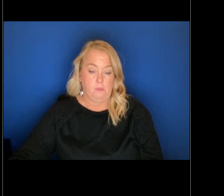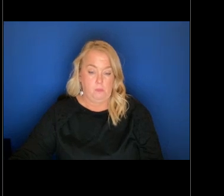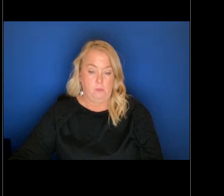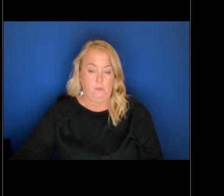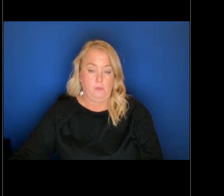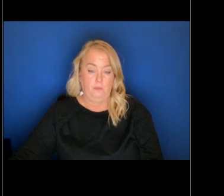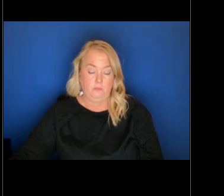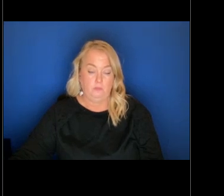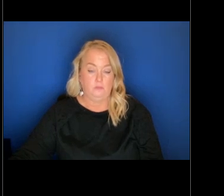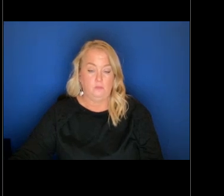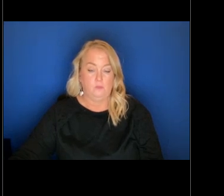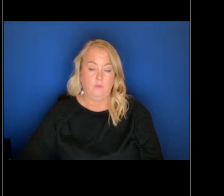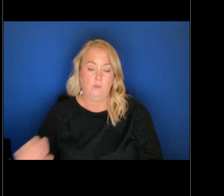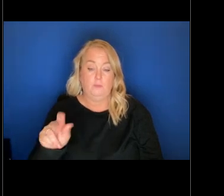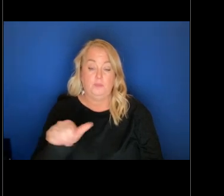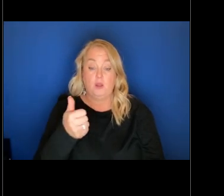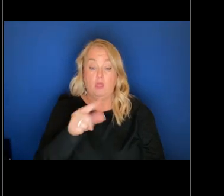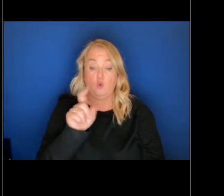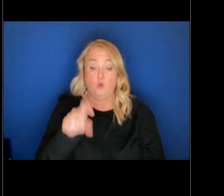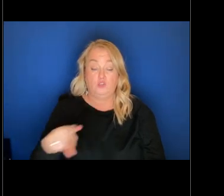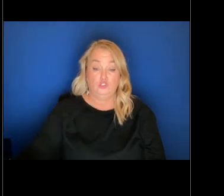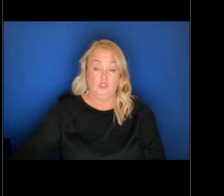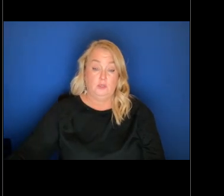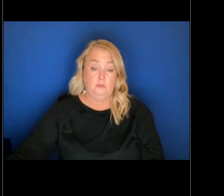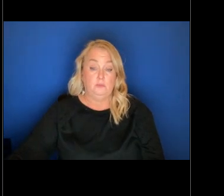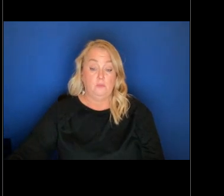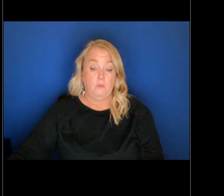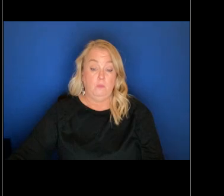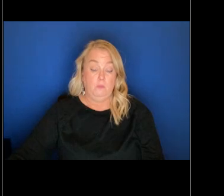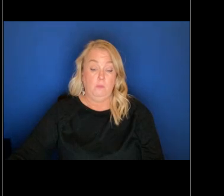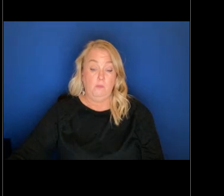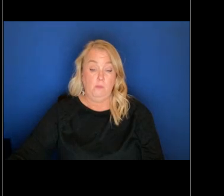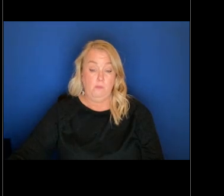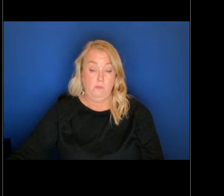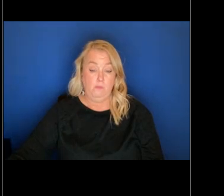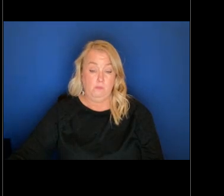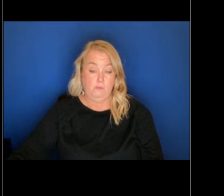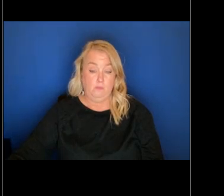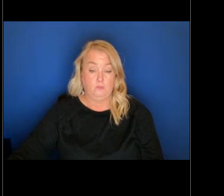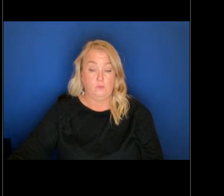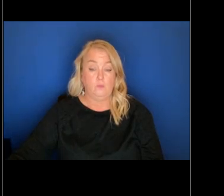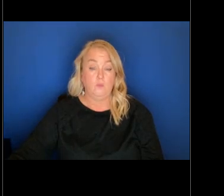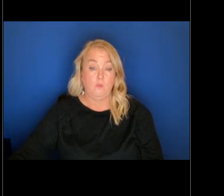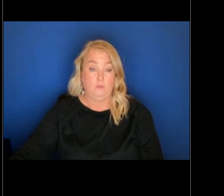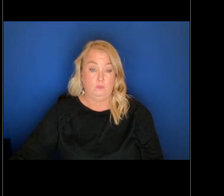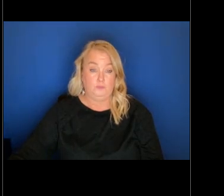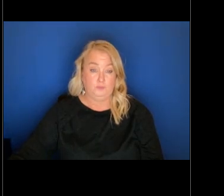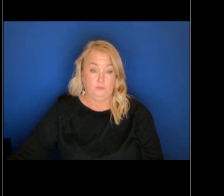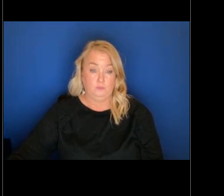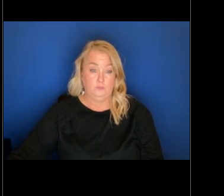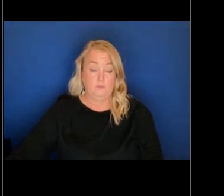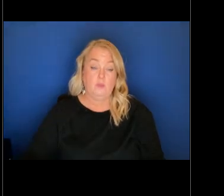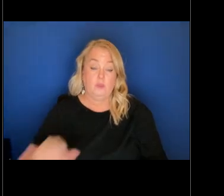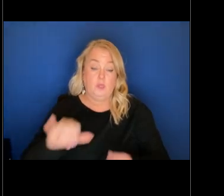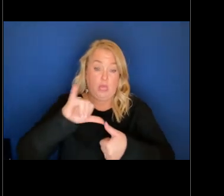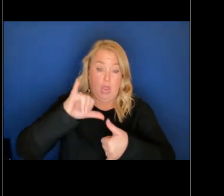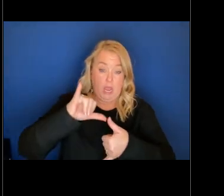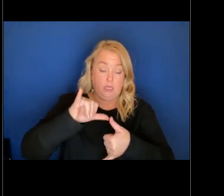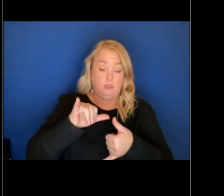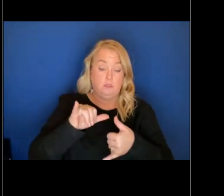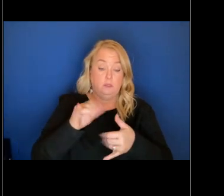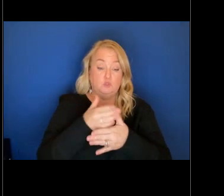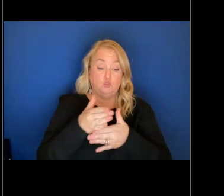have another question that has come in. Is the height of cabinets between